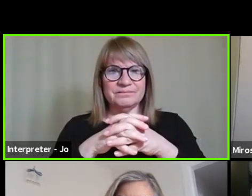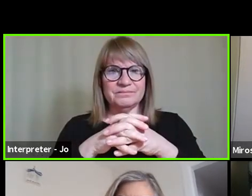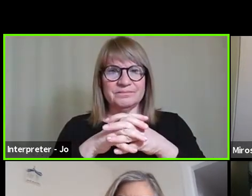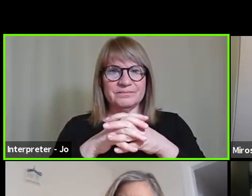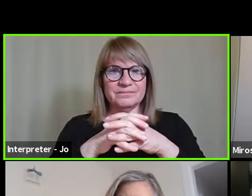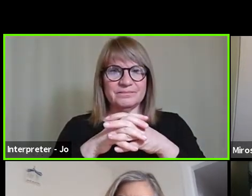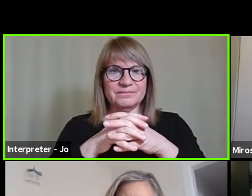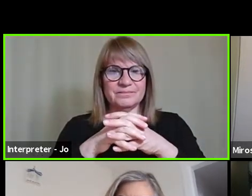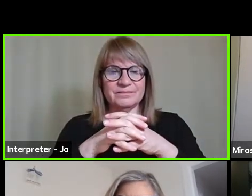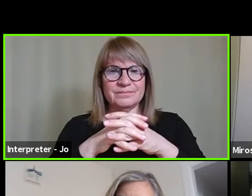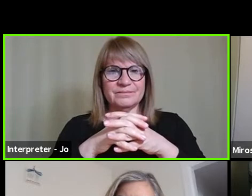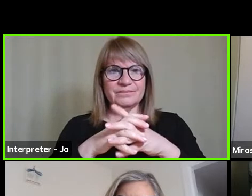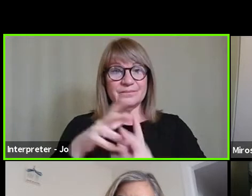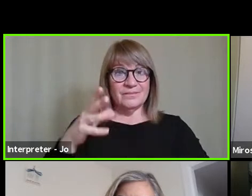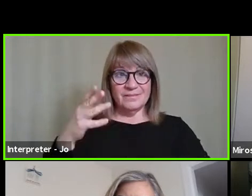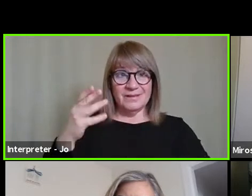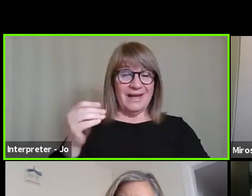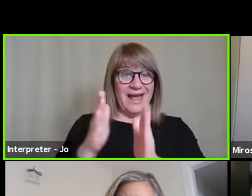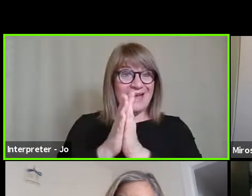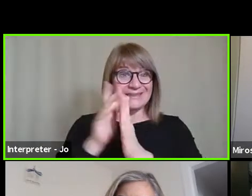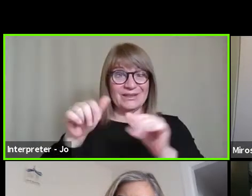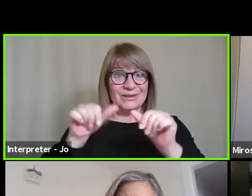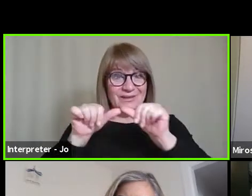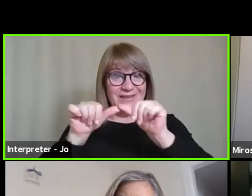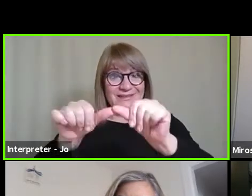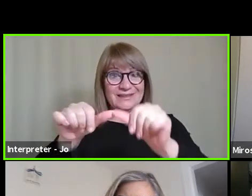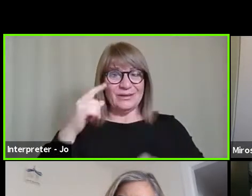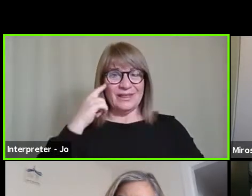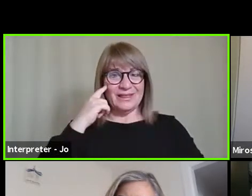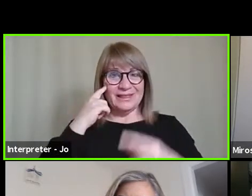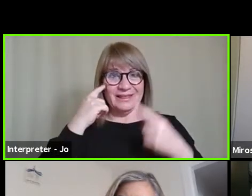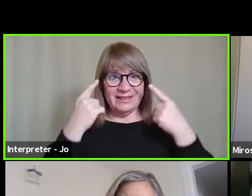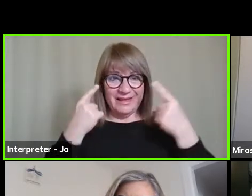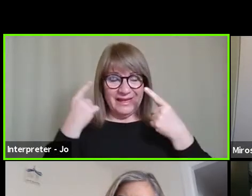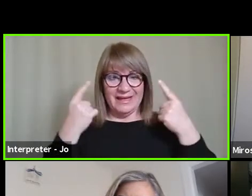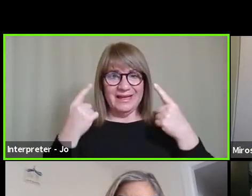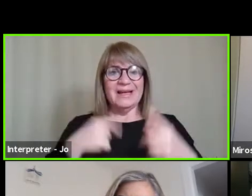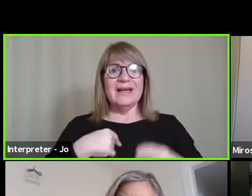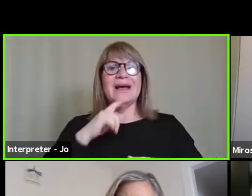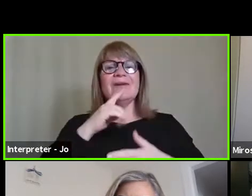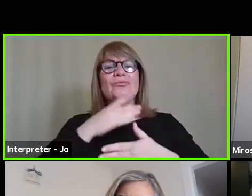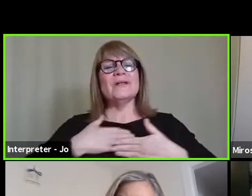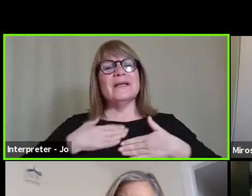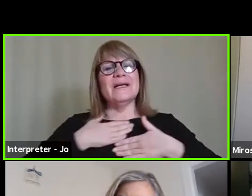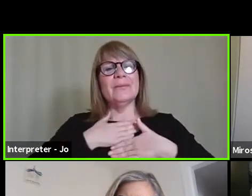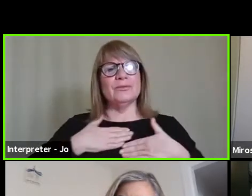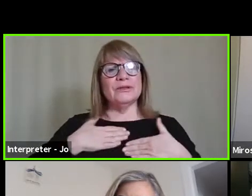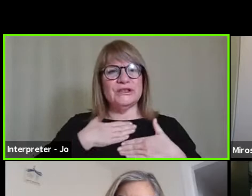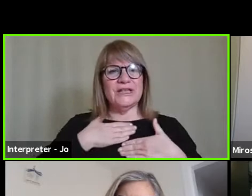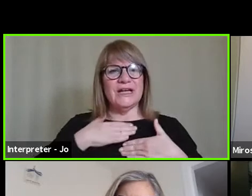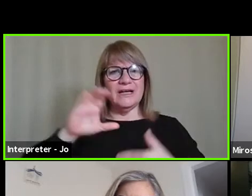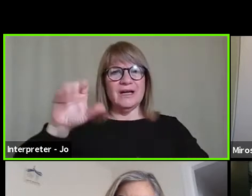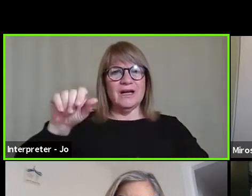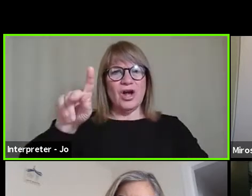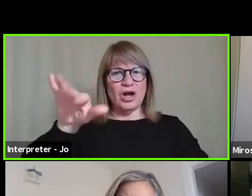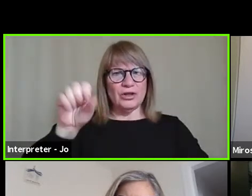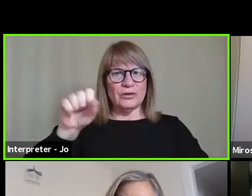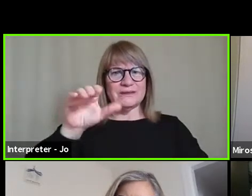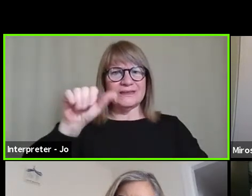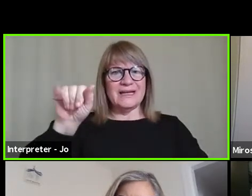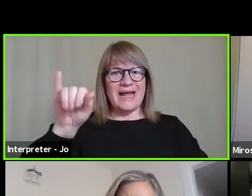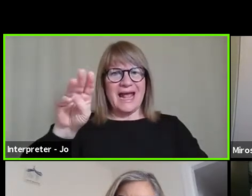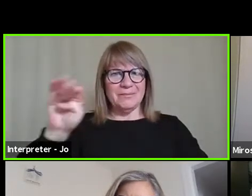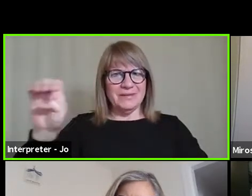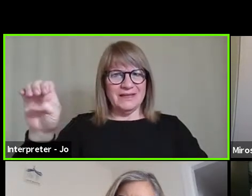to ongoing thinking for us and i really appreciated amy and and carlos maybe two the um the